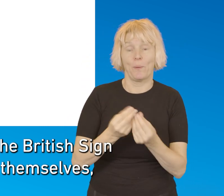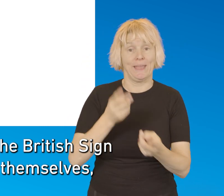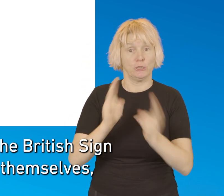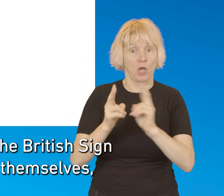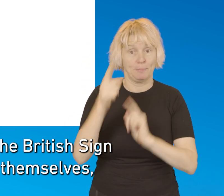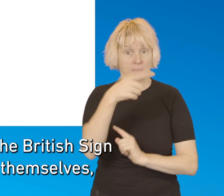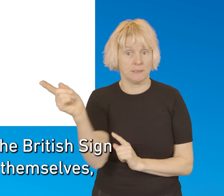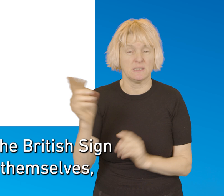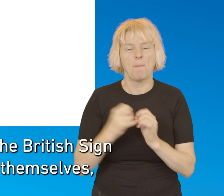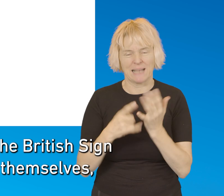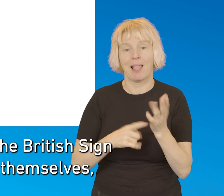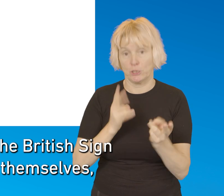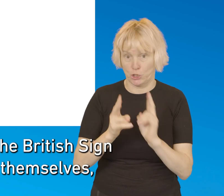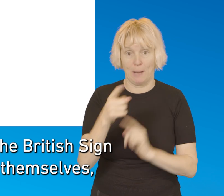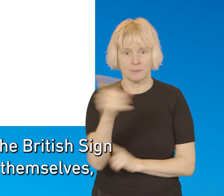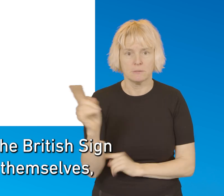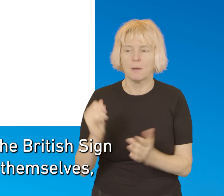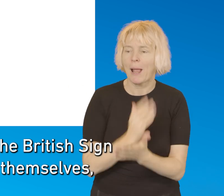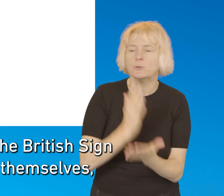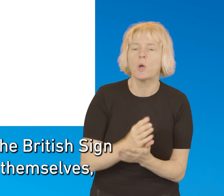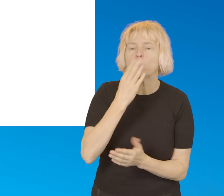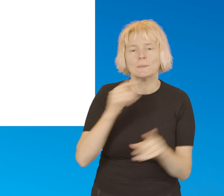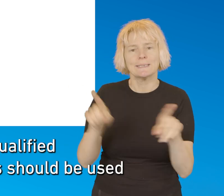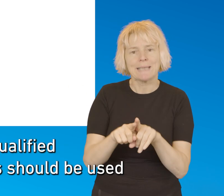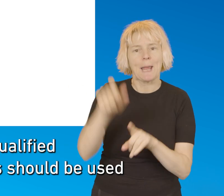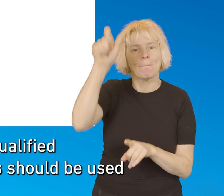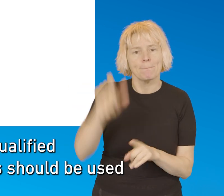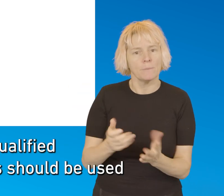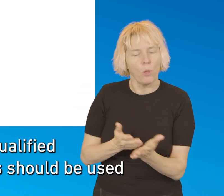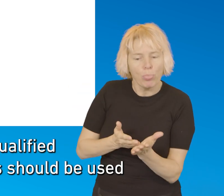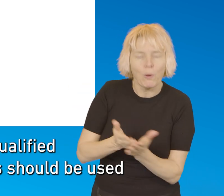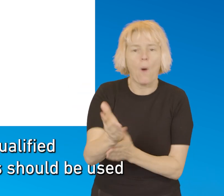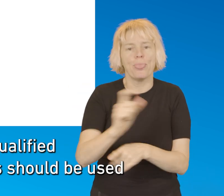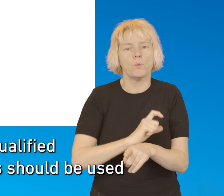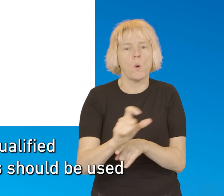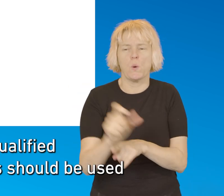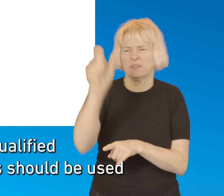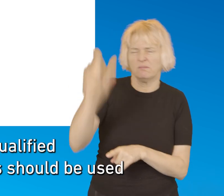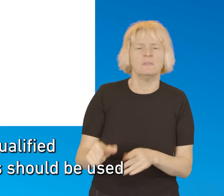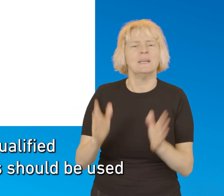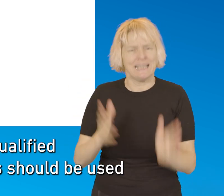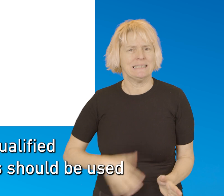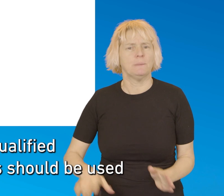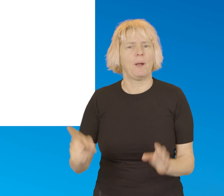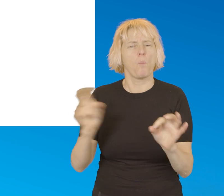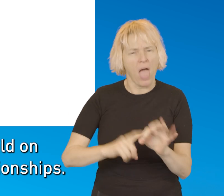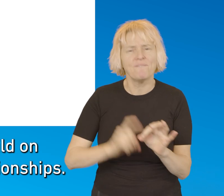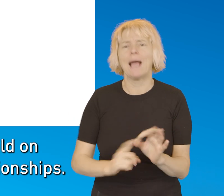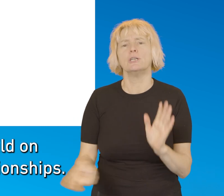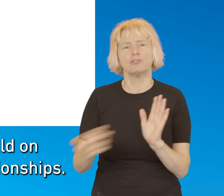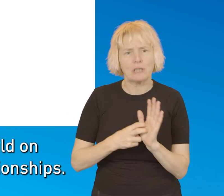and finally working with the British Sign Language interpreters themselves, where the same qualified and registered interpreters should be